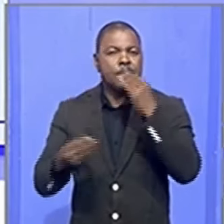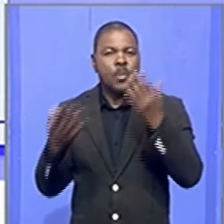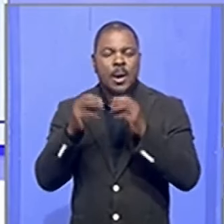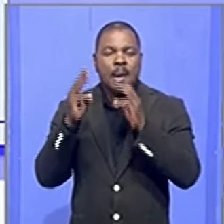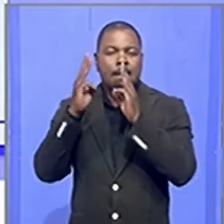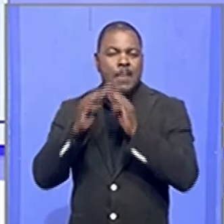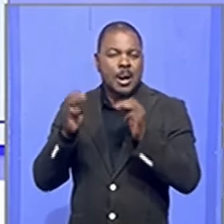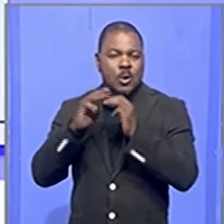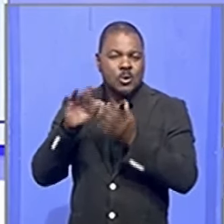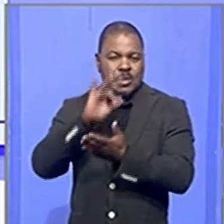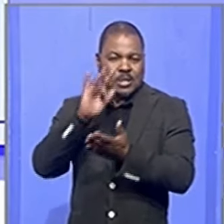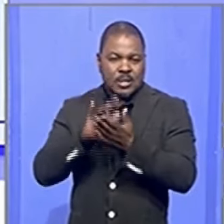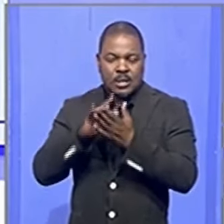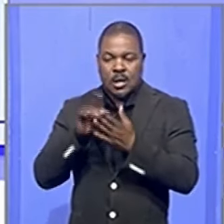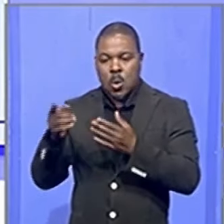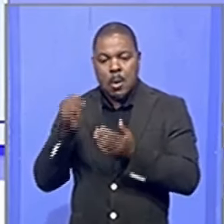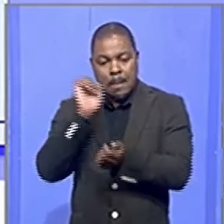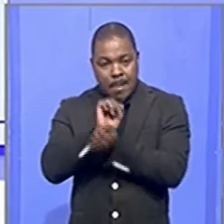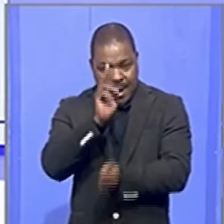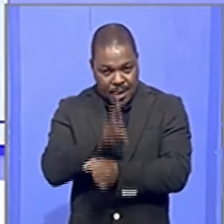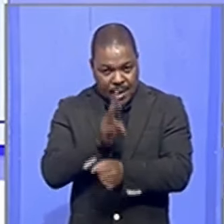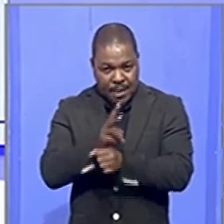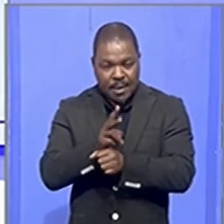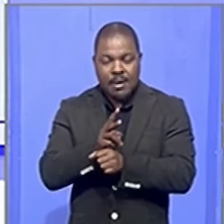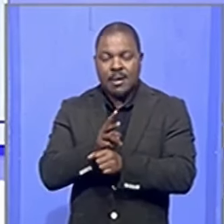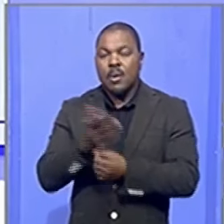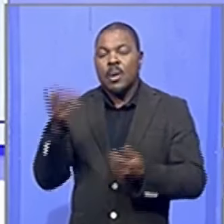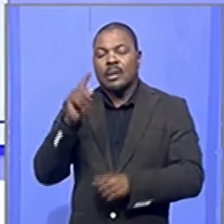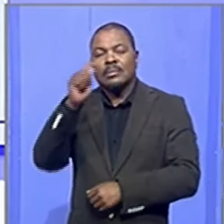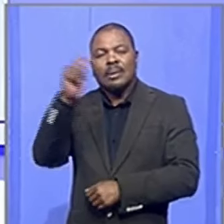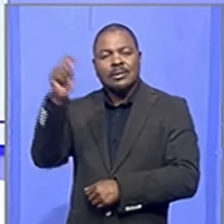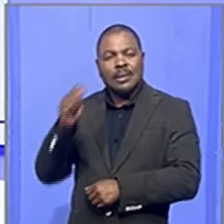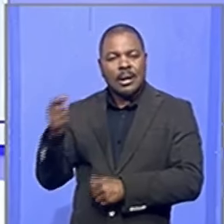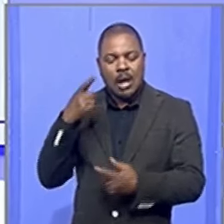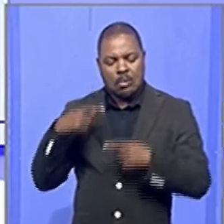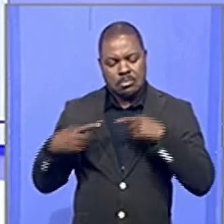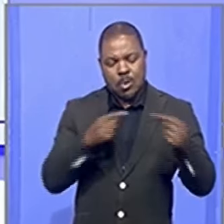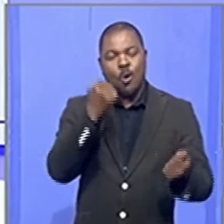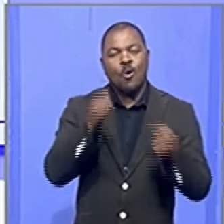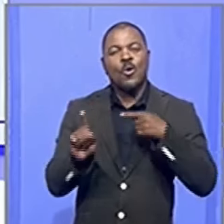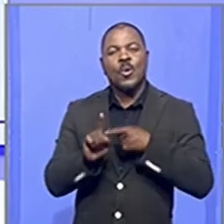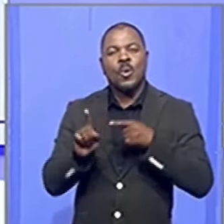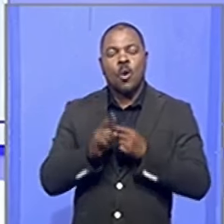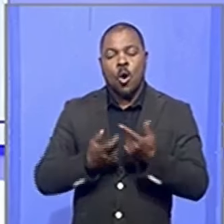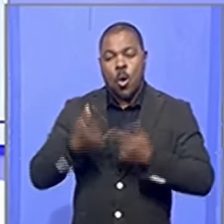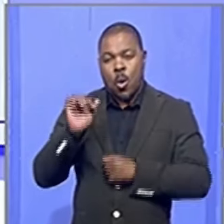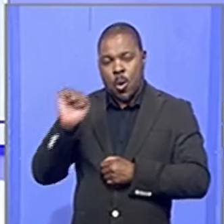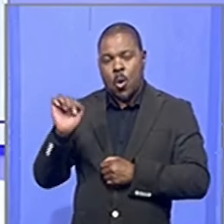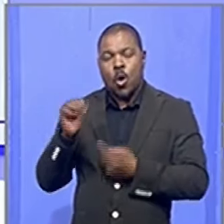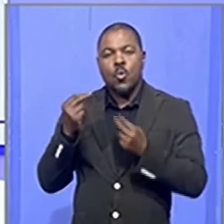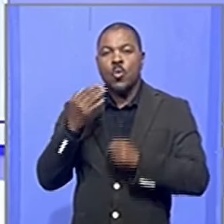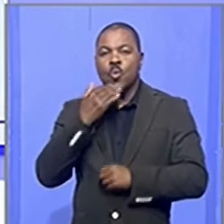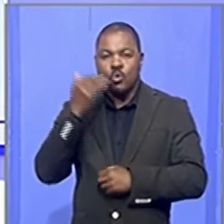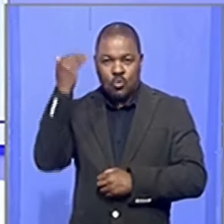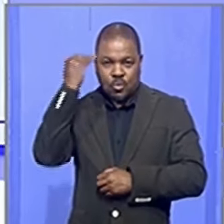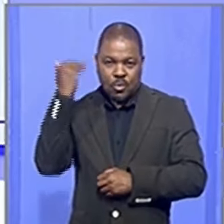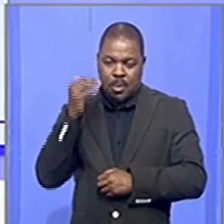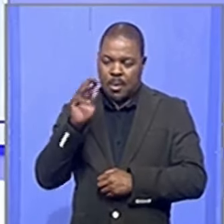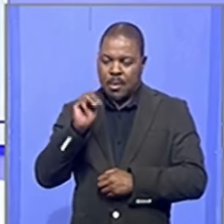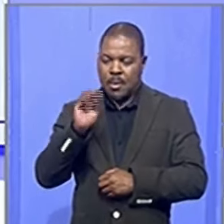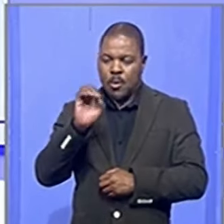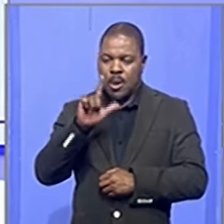o sa le ka go hlotla go swara ga gagwe ngwagola ka nageng ya Tanzania Arusha moemedi yo moso wa semolao wa Bester Advocate Lerato